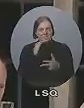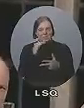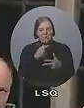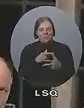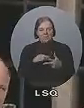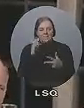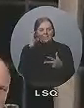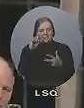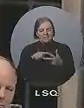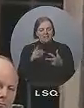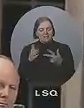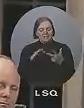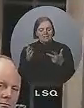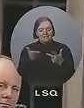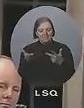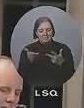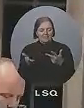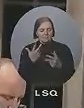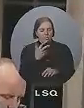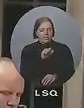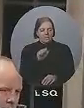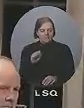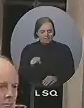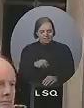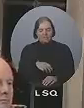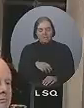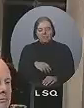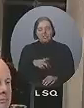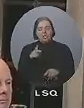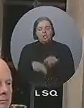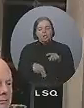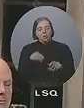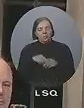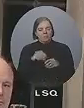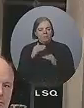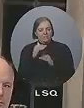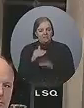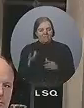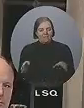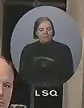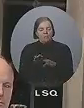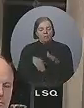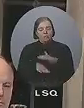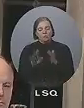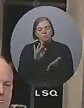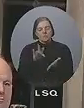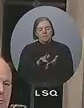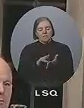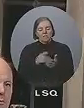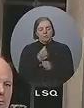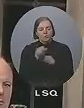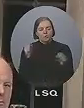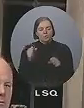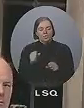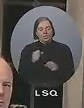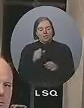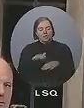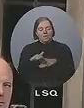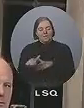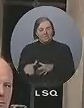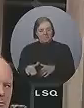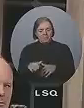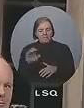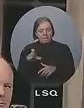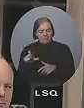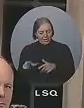They are slashing safety at sea by closing the maritime rescue subcenters in St. John's and Quebec. They are slashing science by getting rid of the